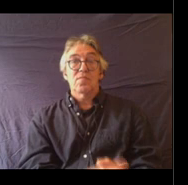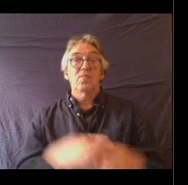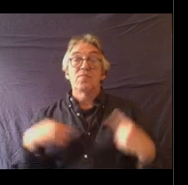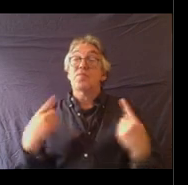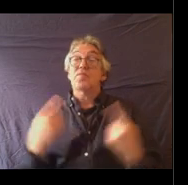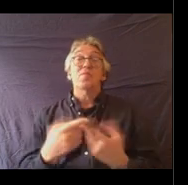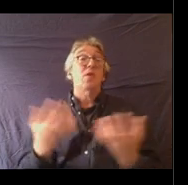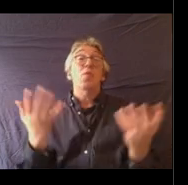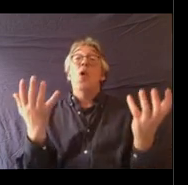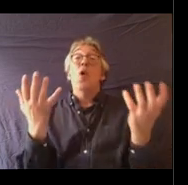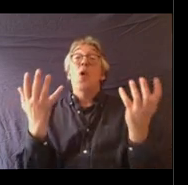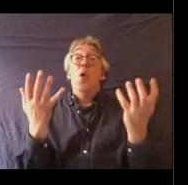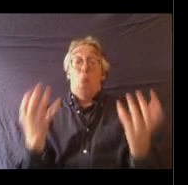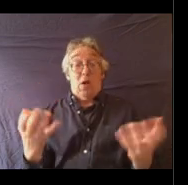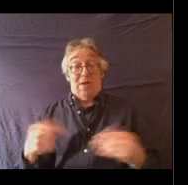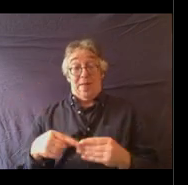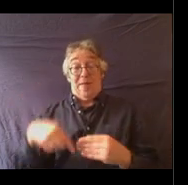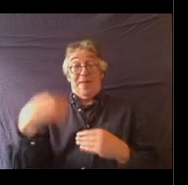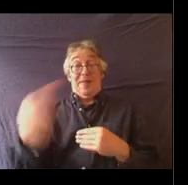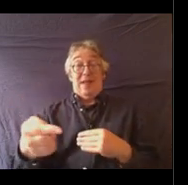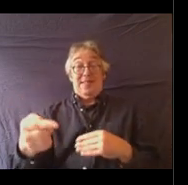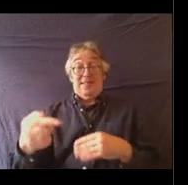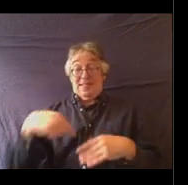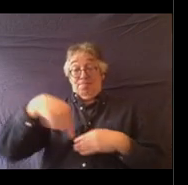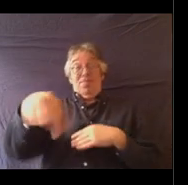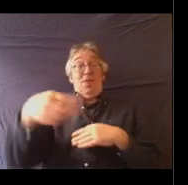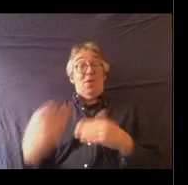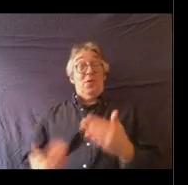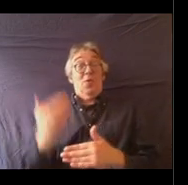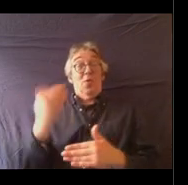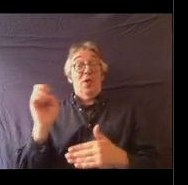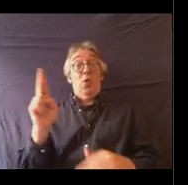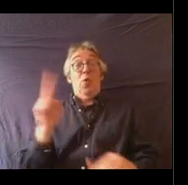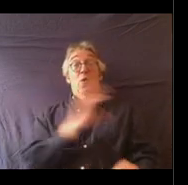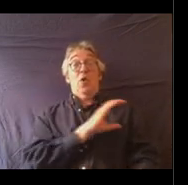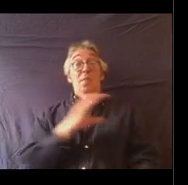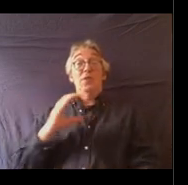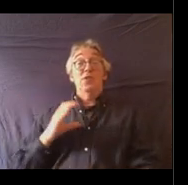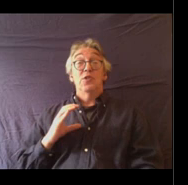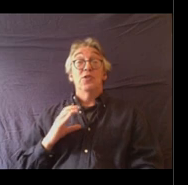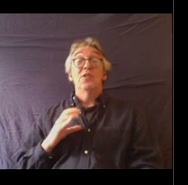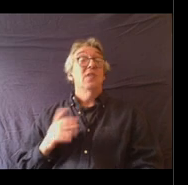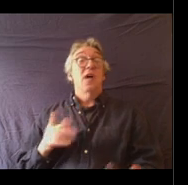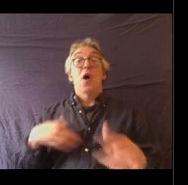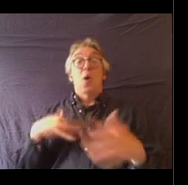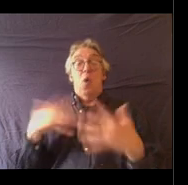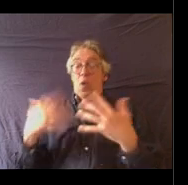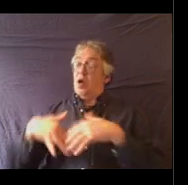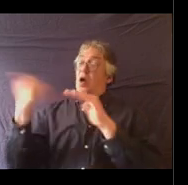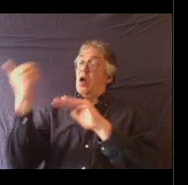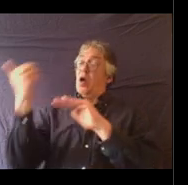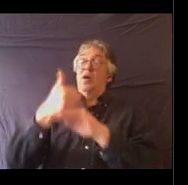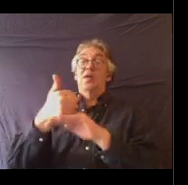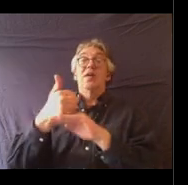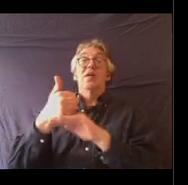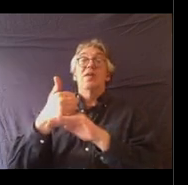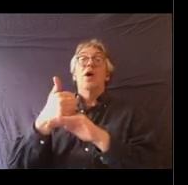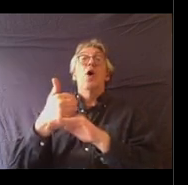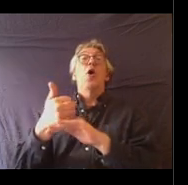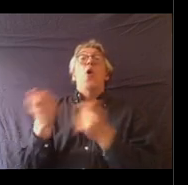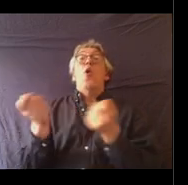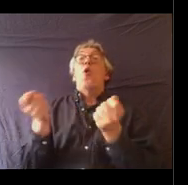on now in the next legislative period is a cooperation mechanism between the regulators, which would